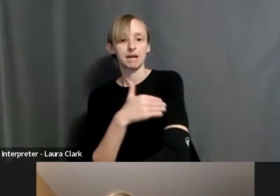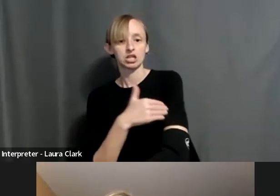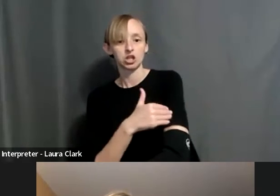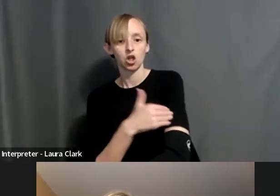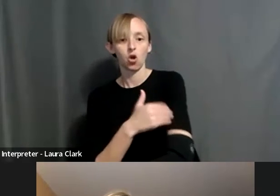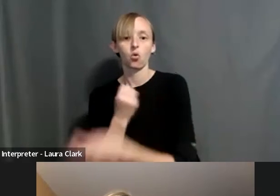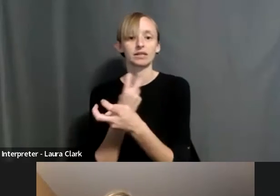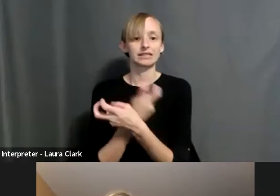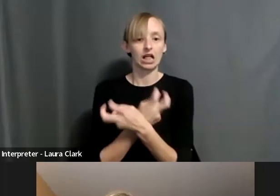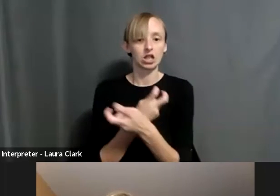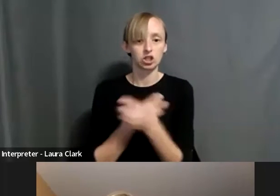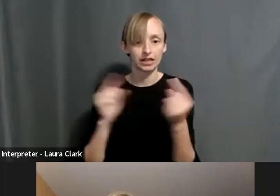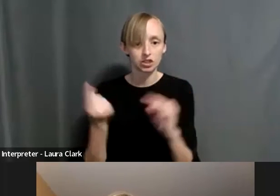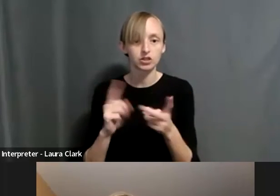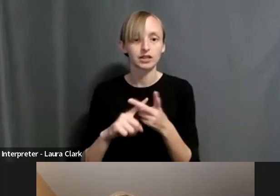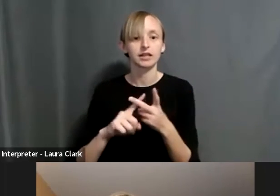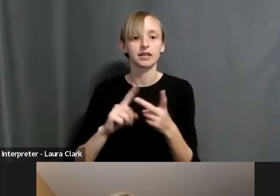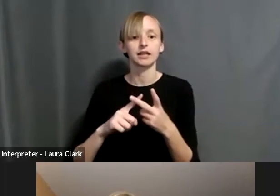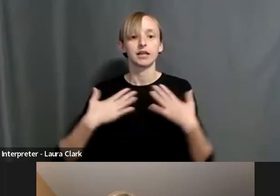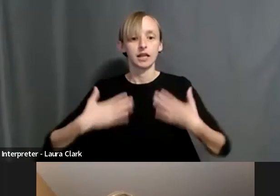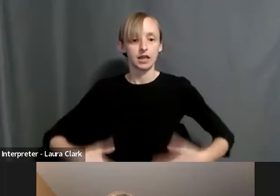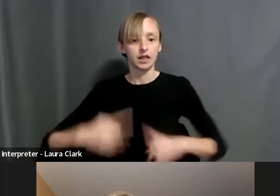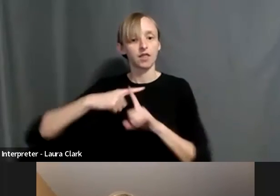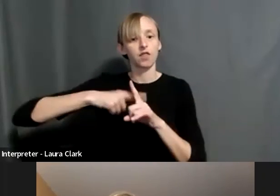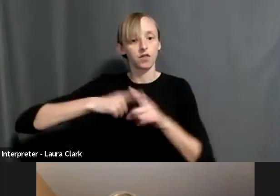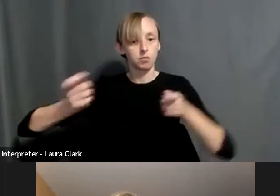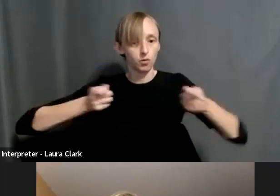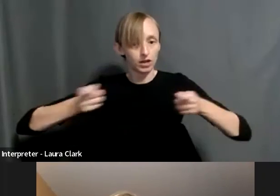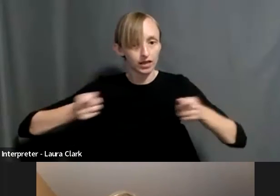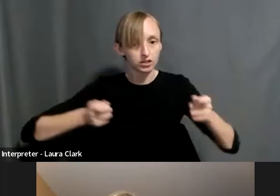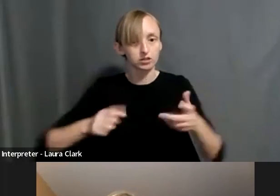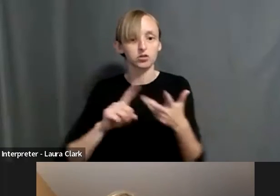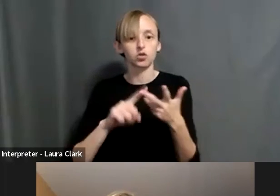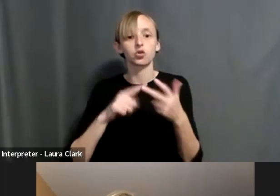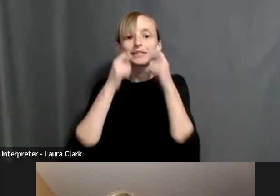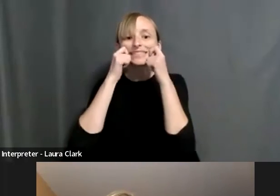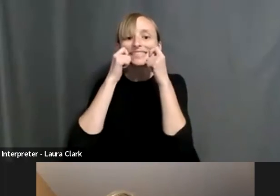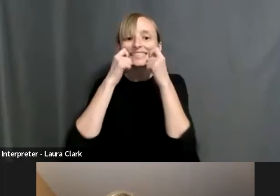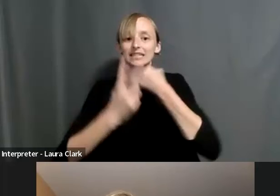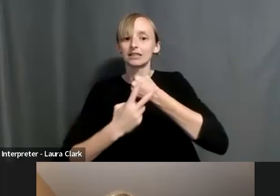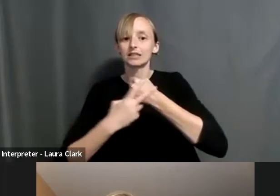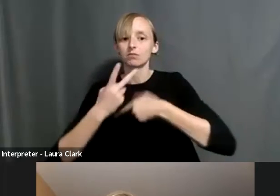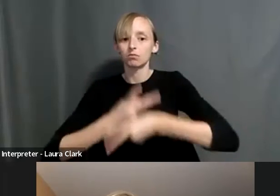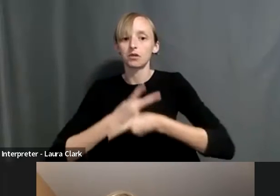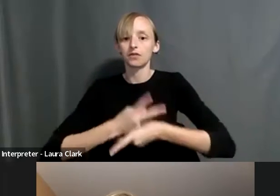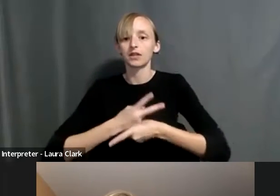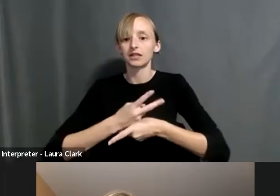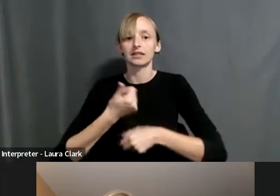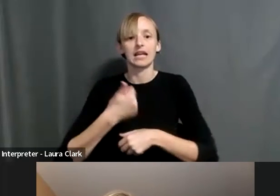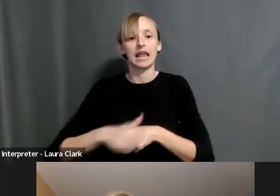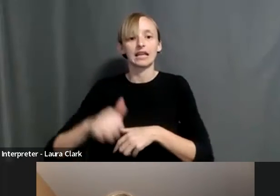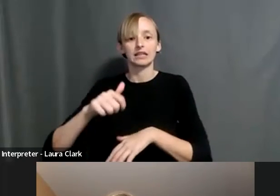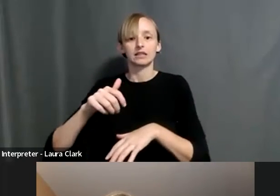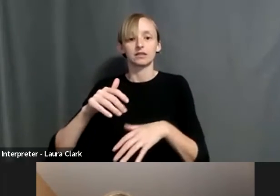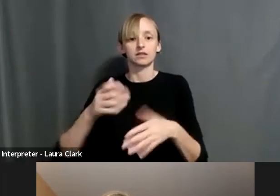about thermoregulation. I would say additionally, skin preservation. So any interface to your equipment, you just need